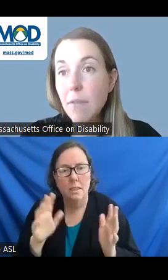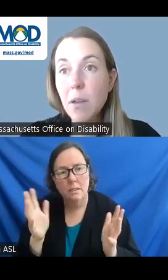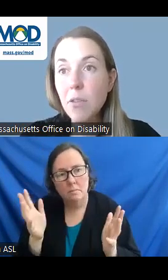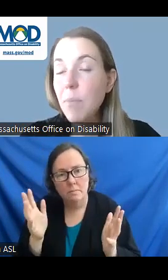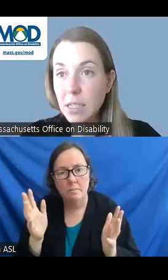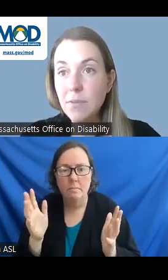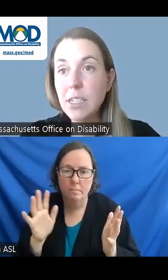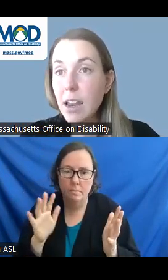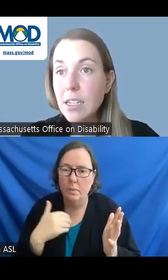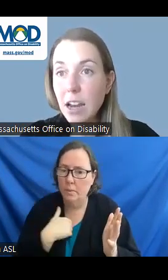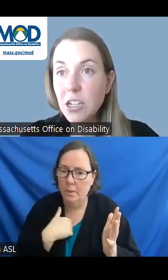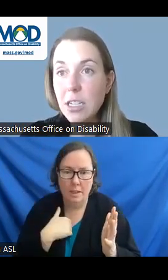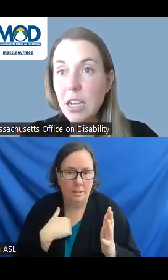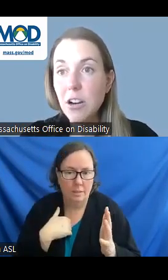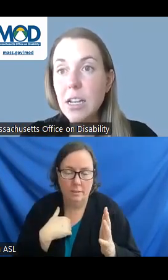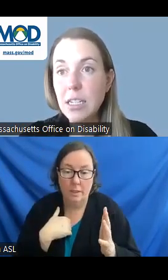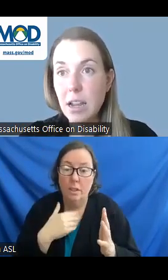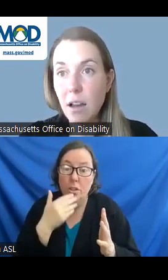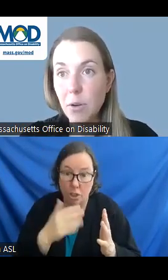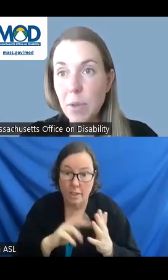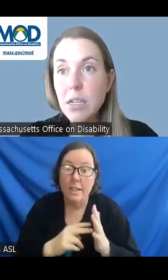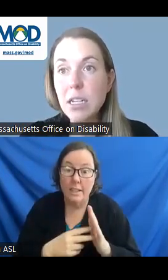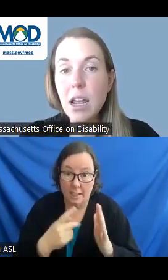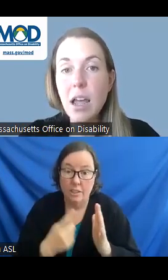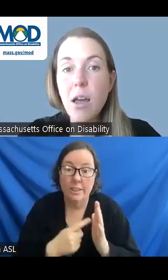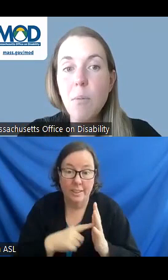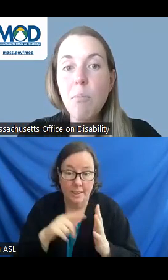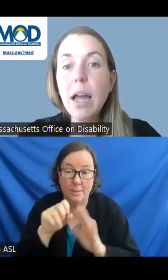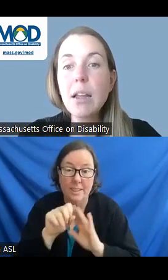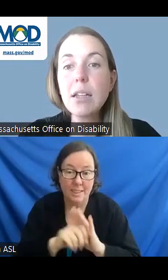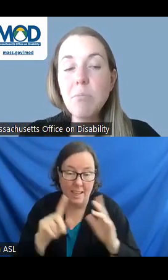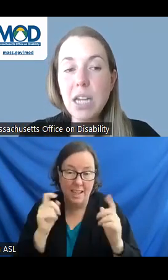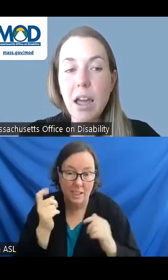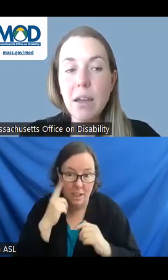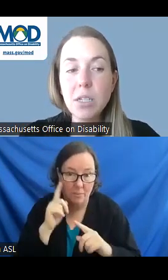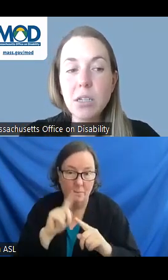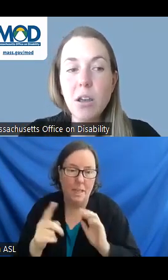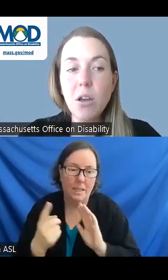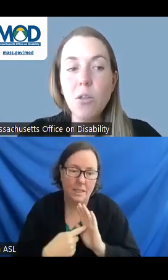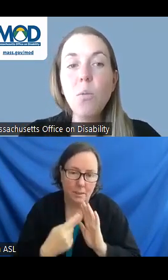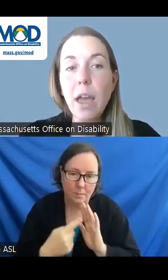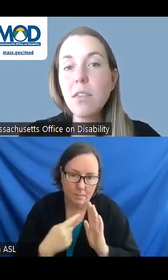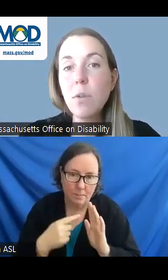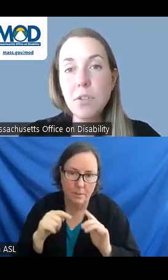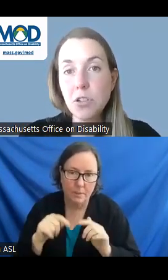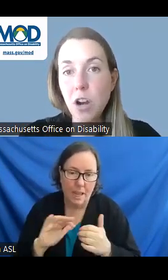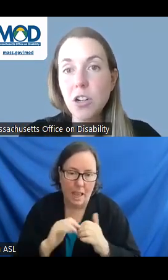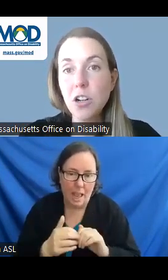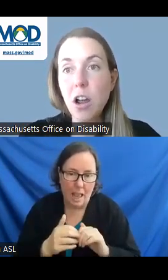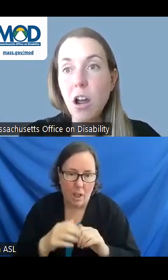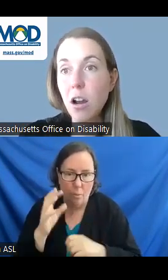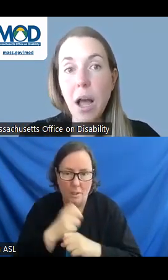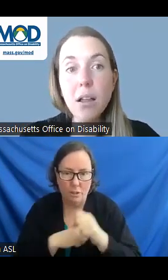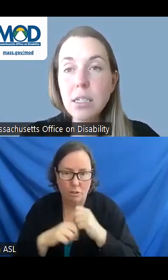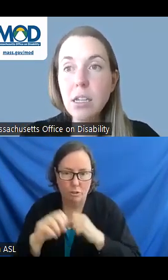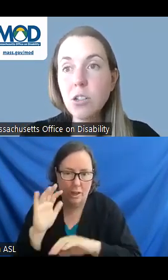we have the best of intentions here in state government, but sometimes the way that we've